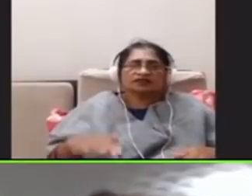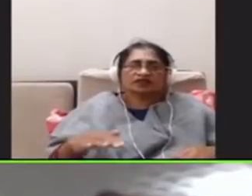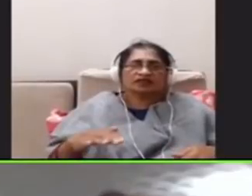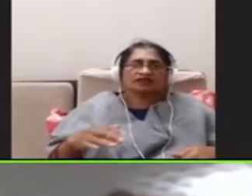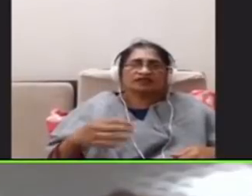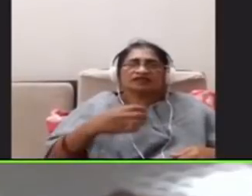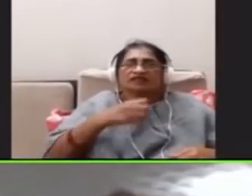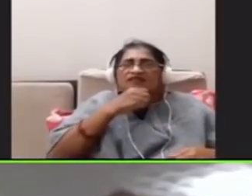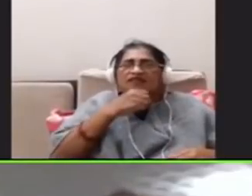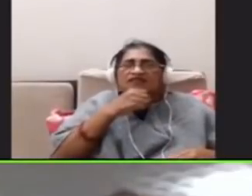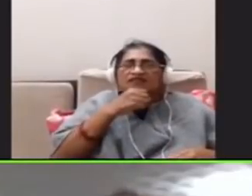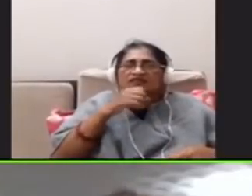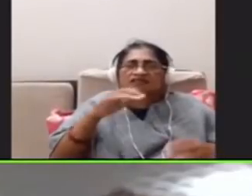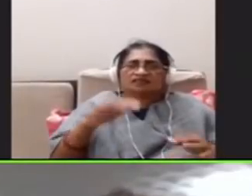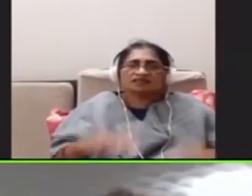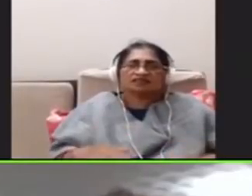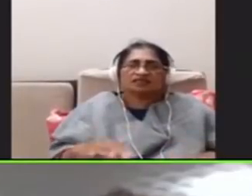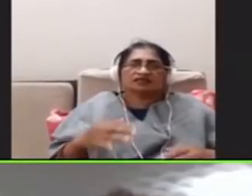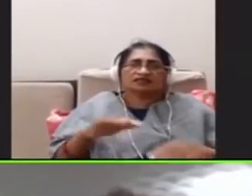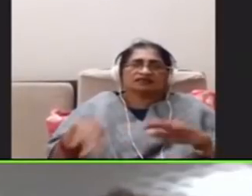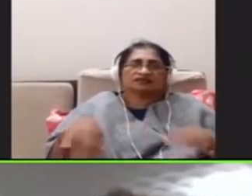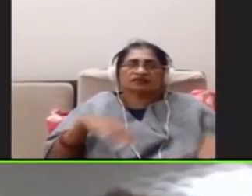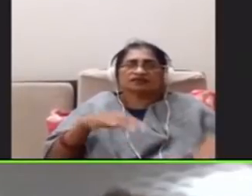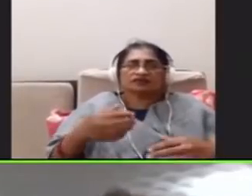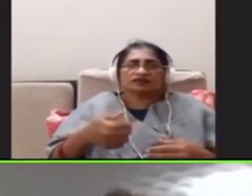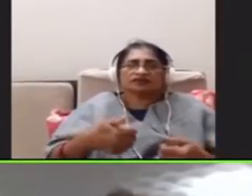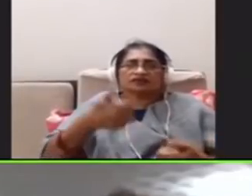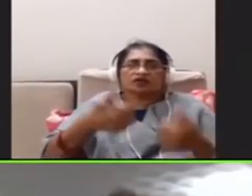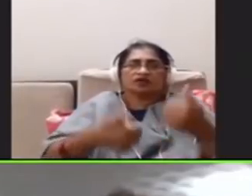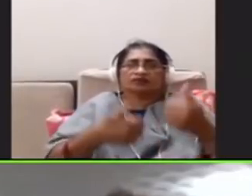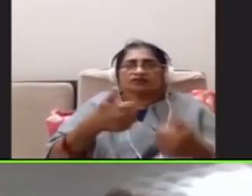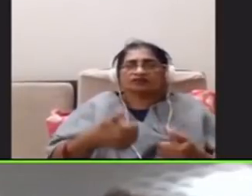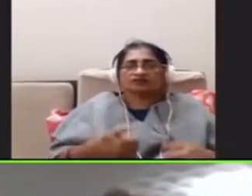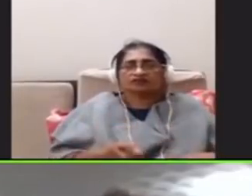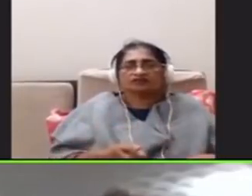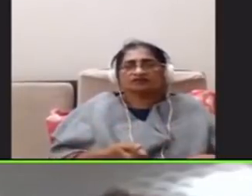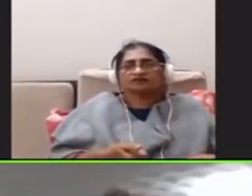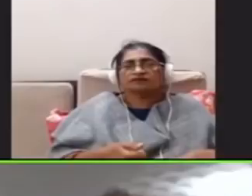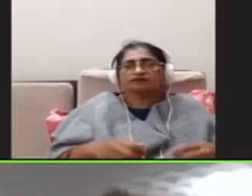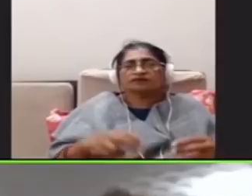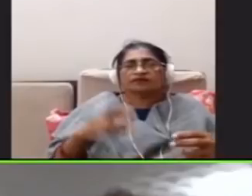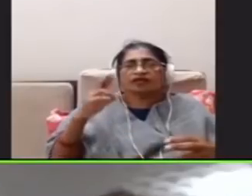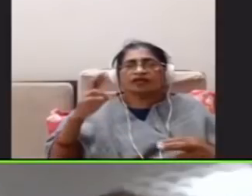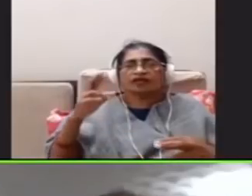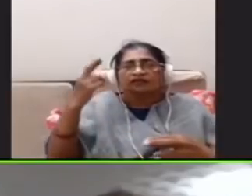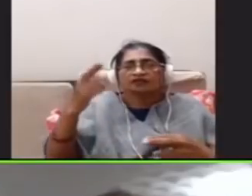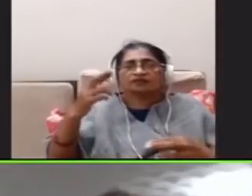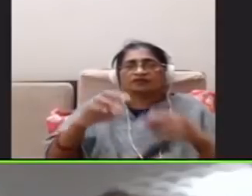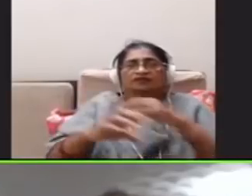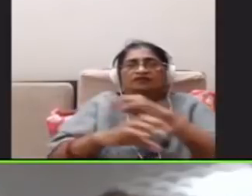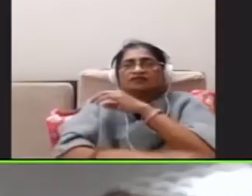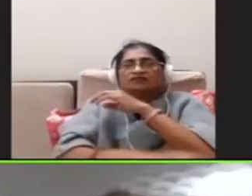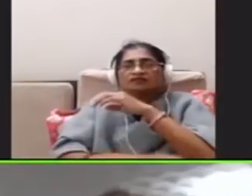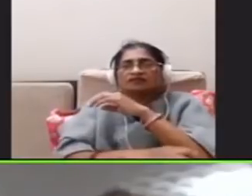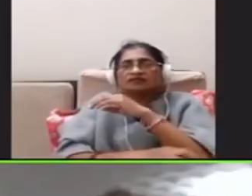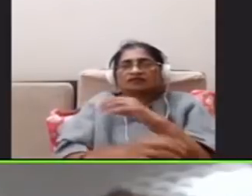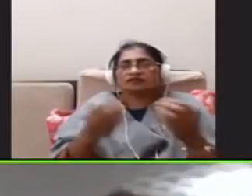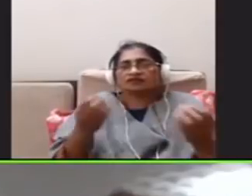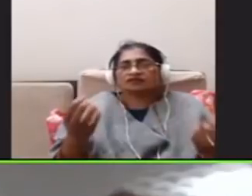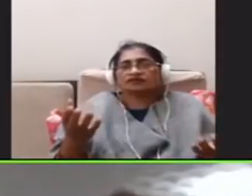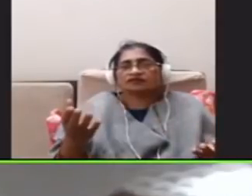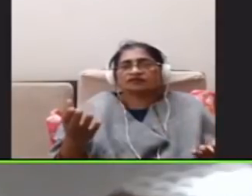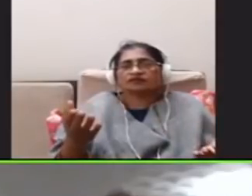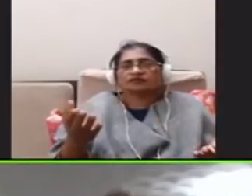the competitive ladder, and went on to, you know, represent my country on a few occasions at